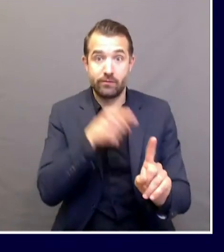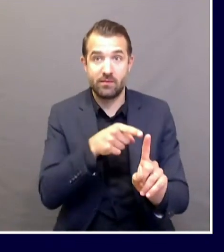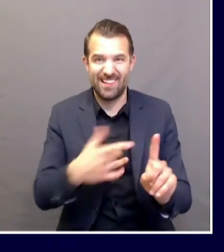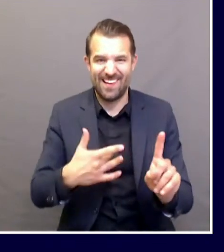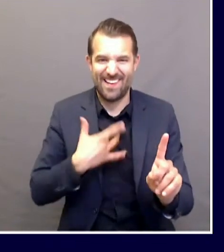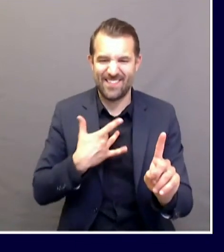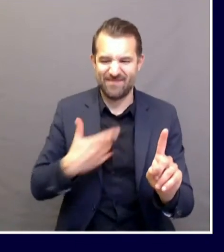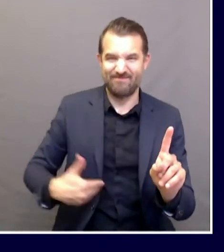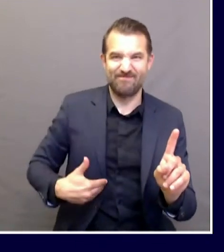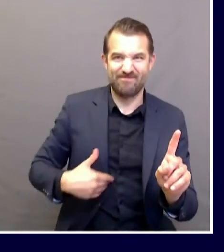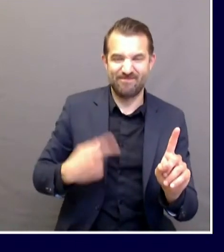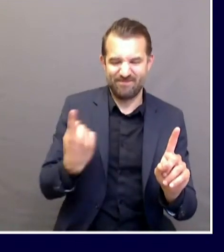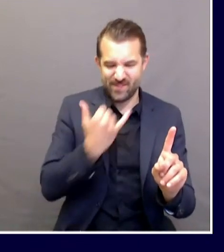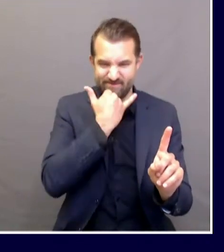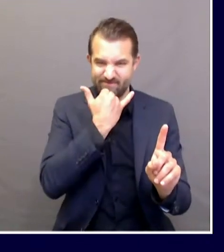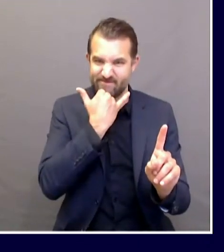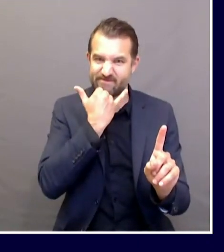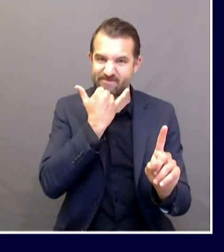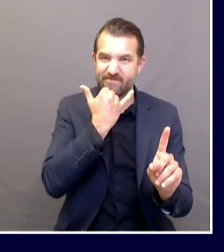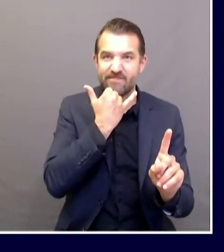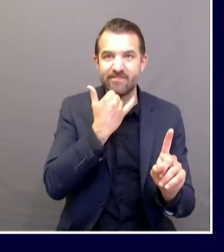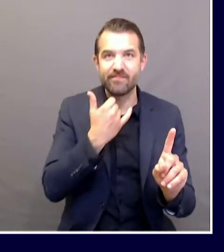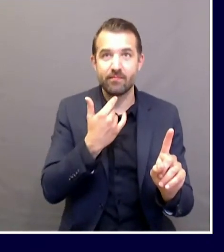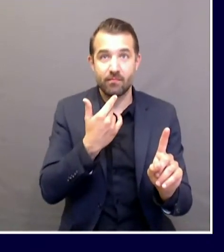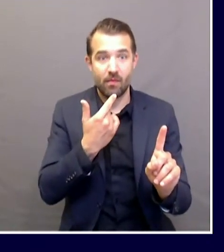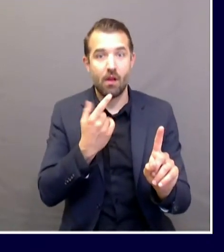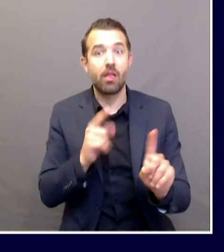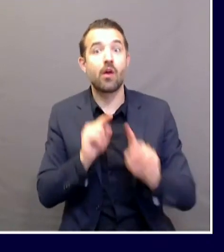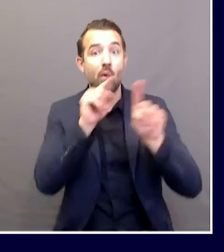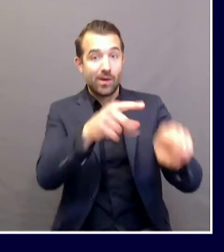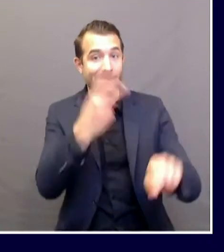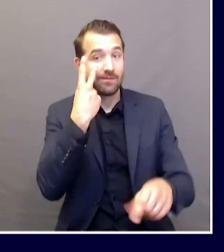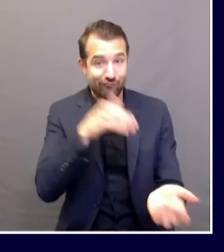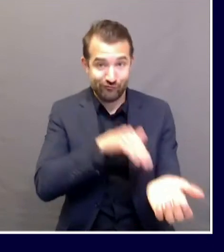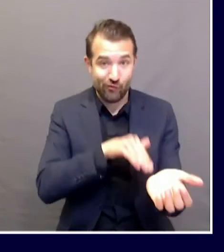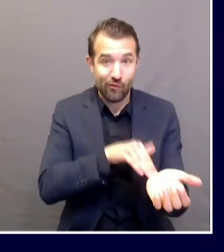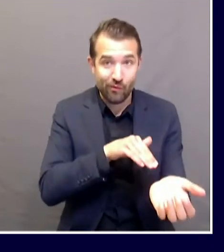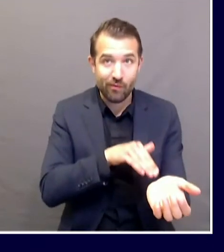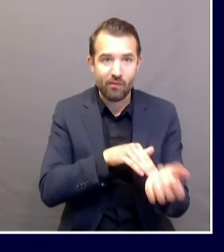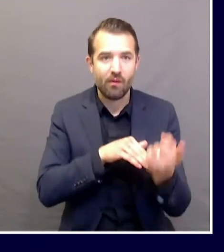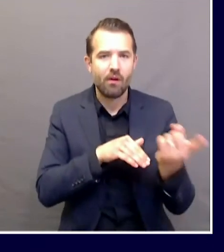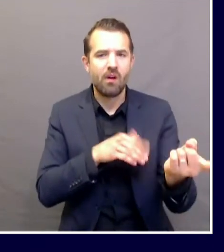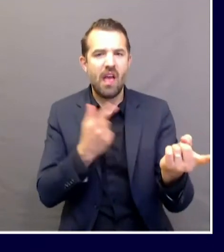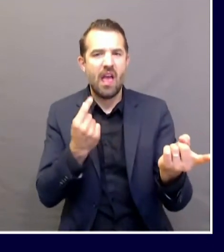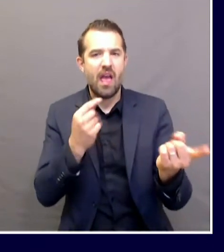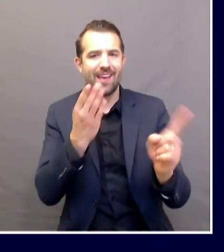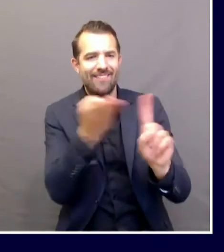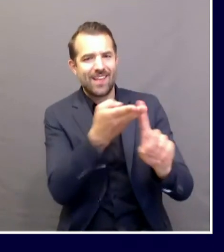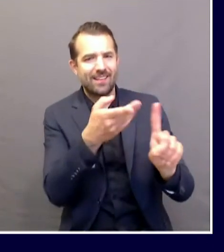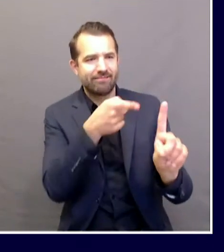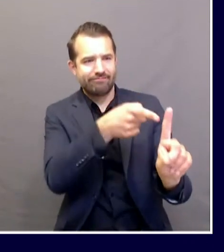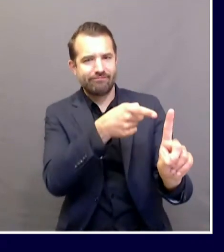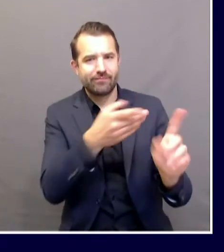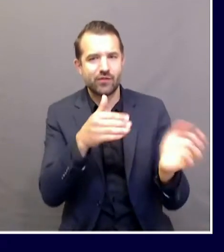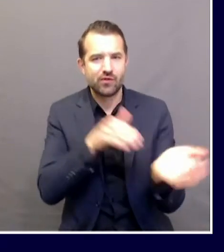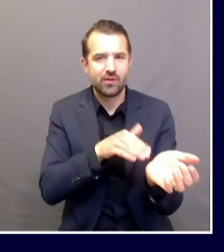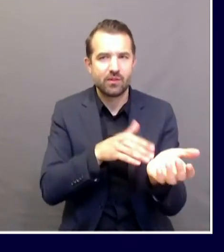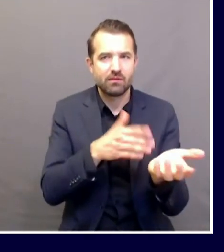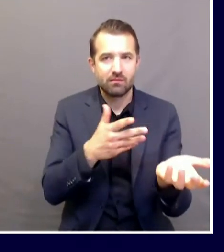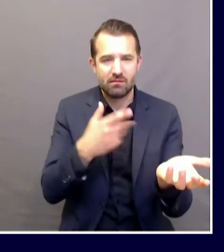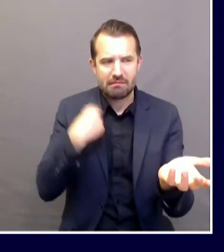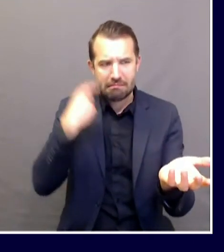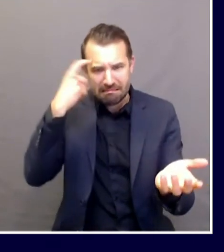going to, look at every avenue possible if you've had the vaccine? You should feel confident in